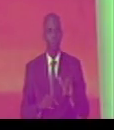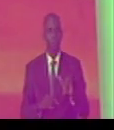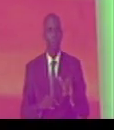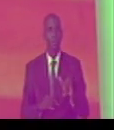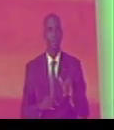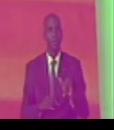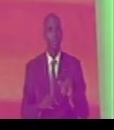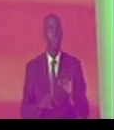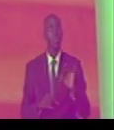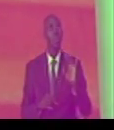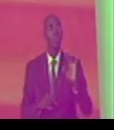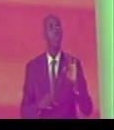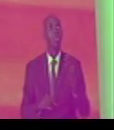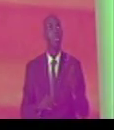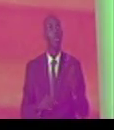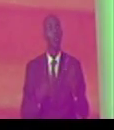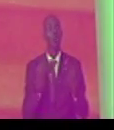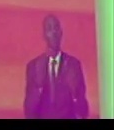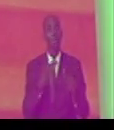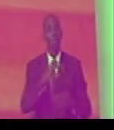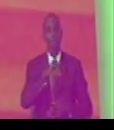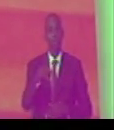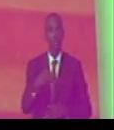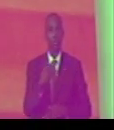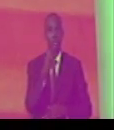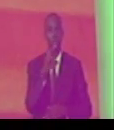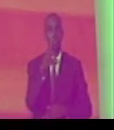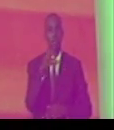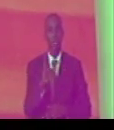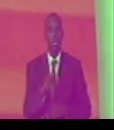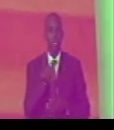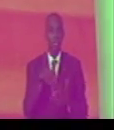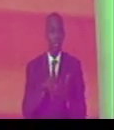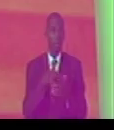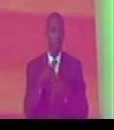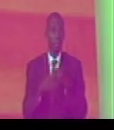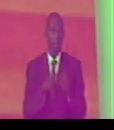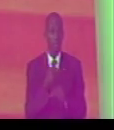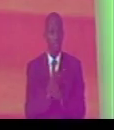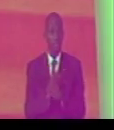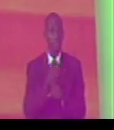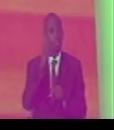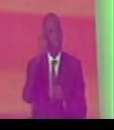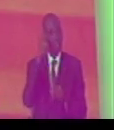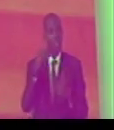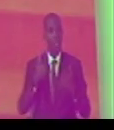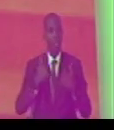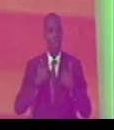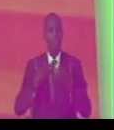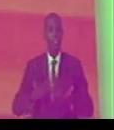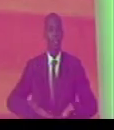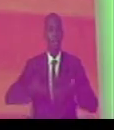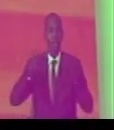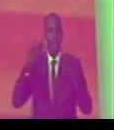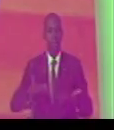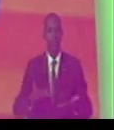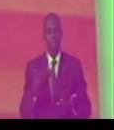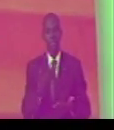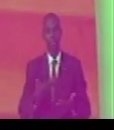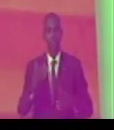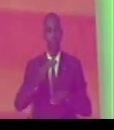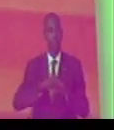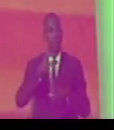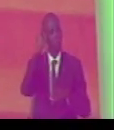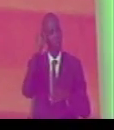Group, Buhari Region. Precisely 9th of July this year, I was carrying a very